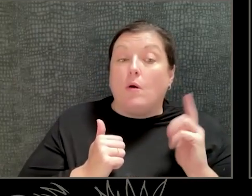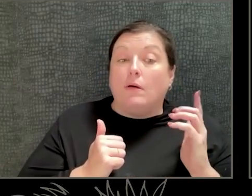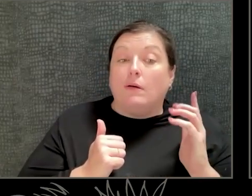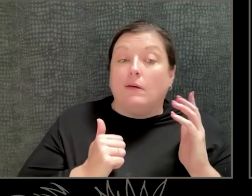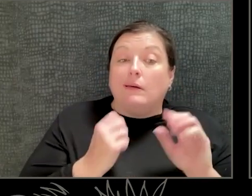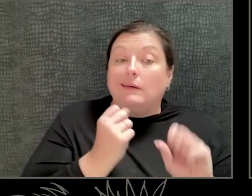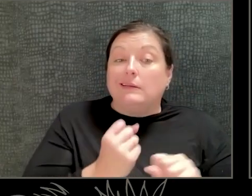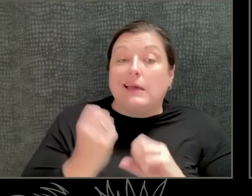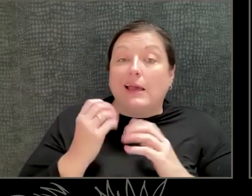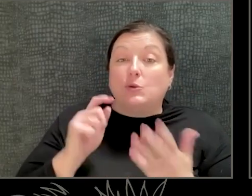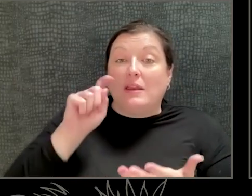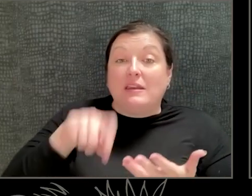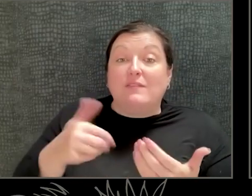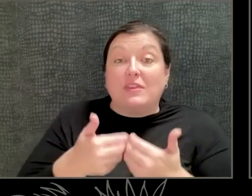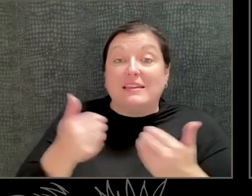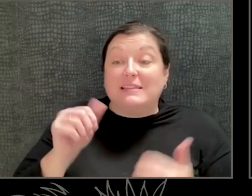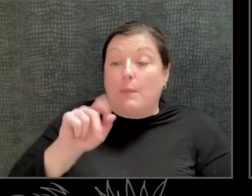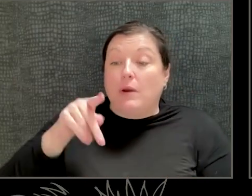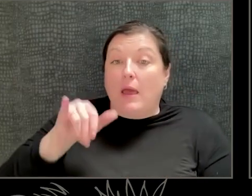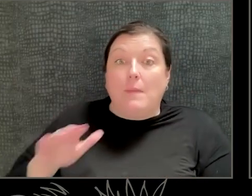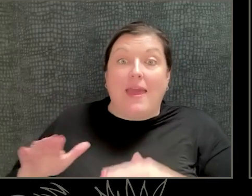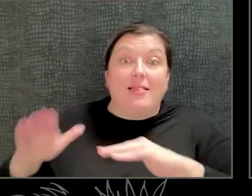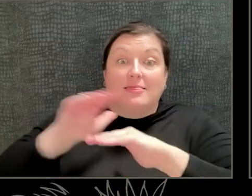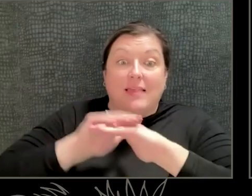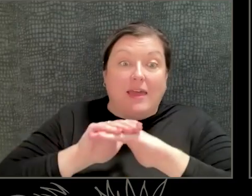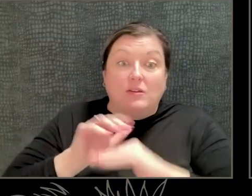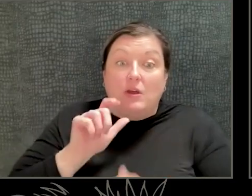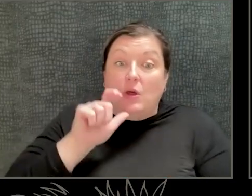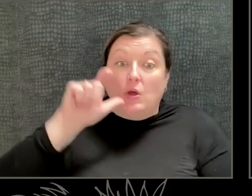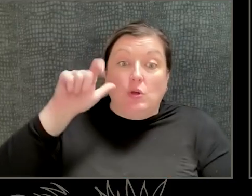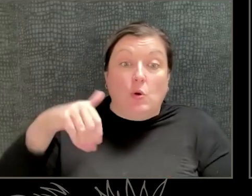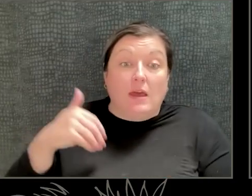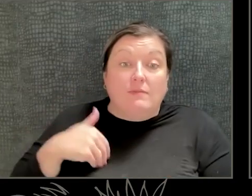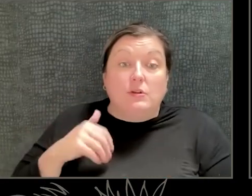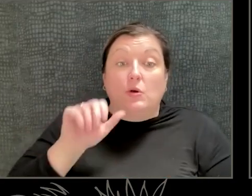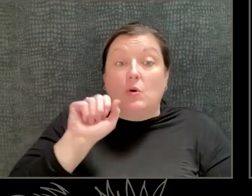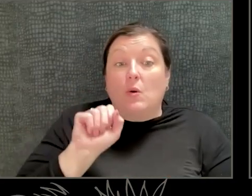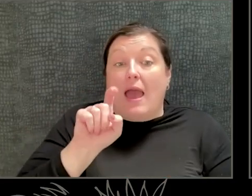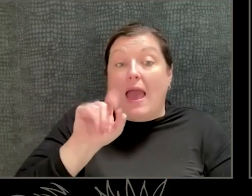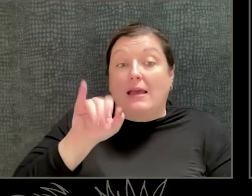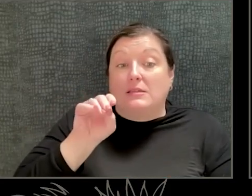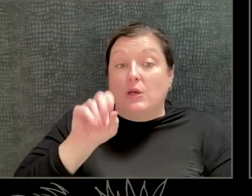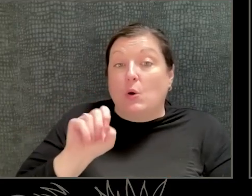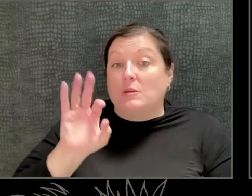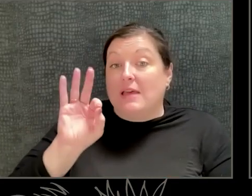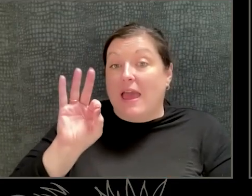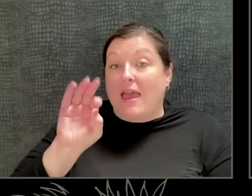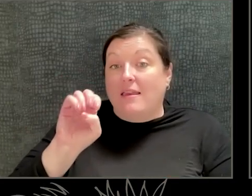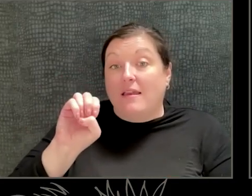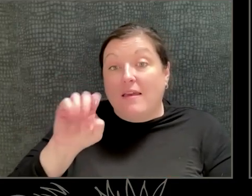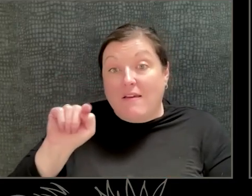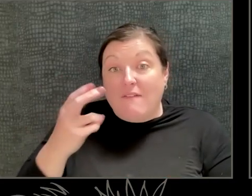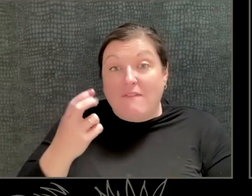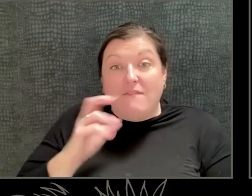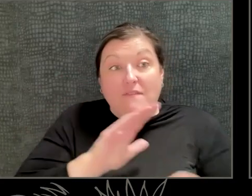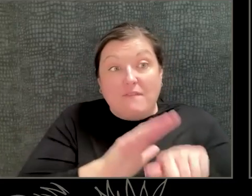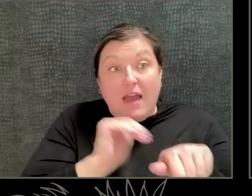separate API layer, which makes it where you don't have to do Axios and fetch requests to get your data.